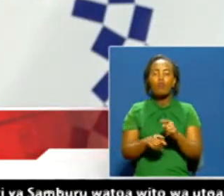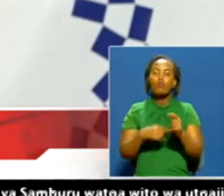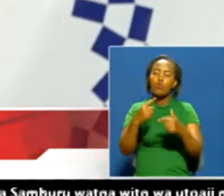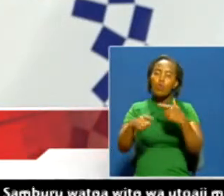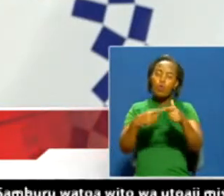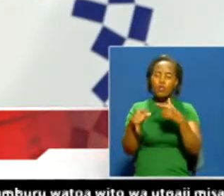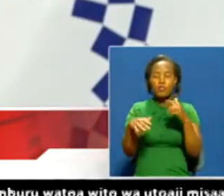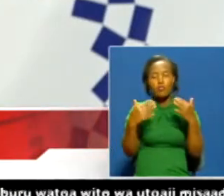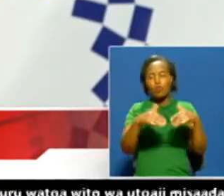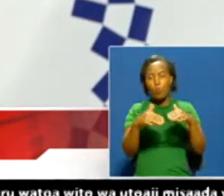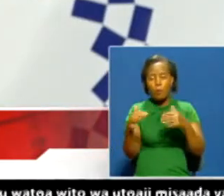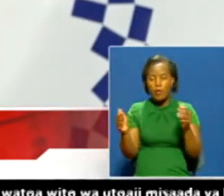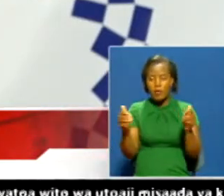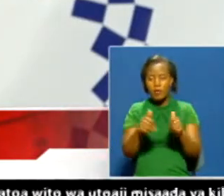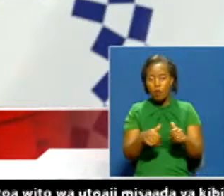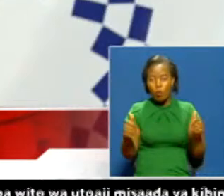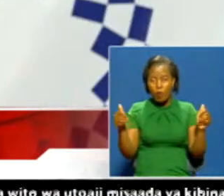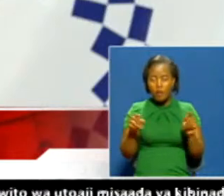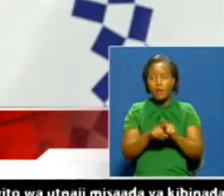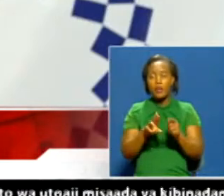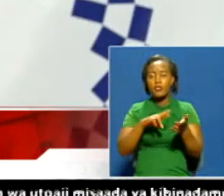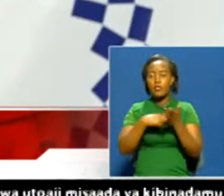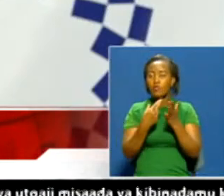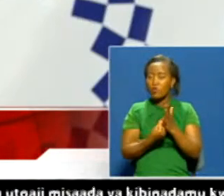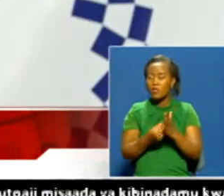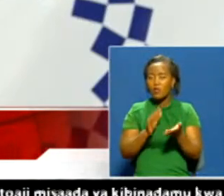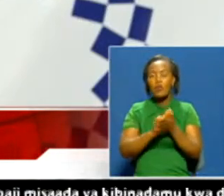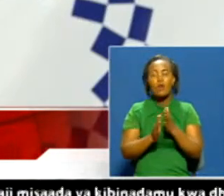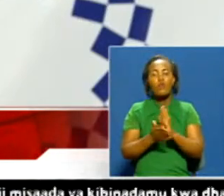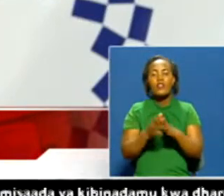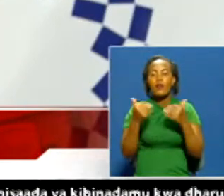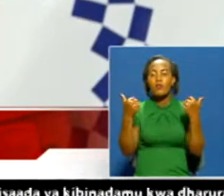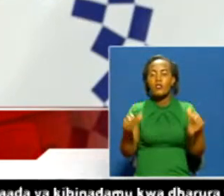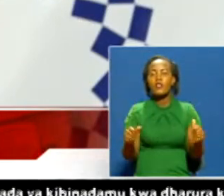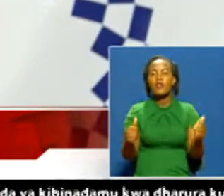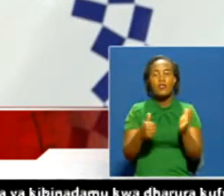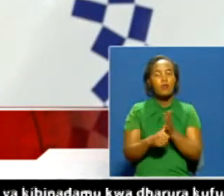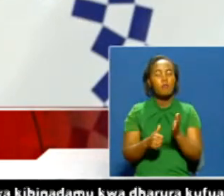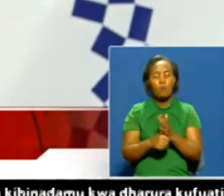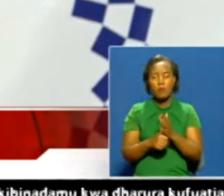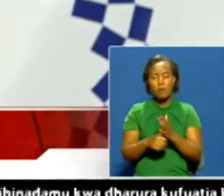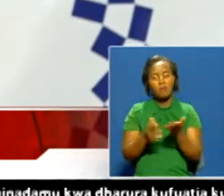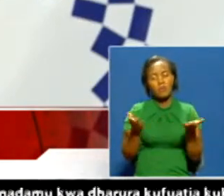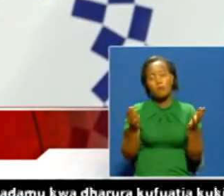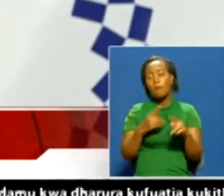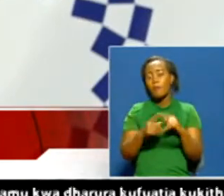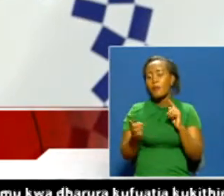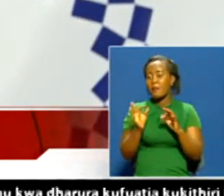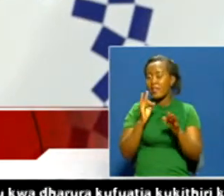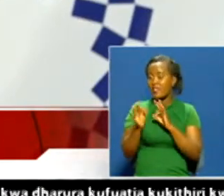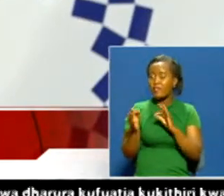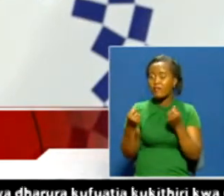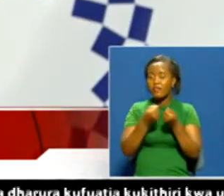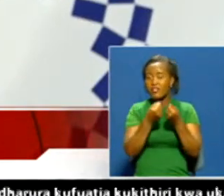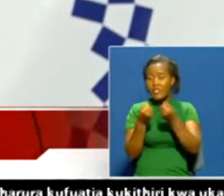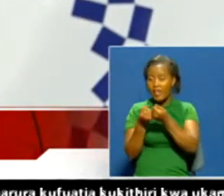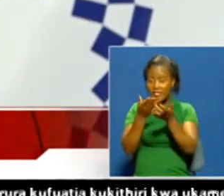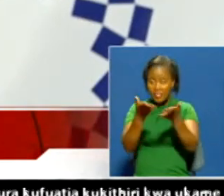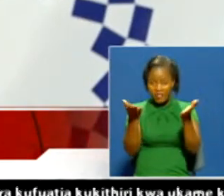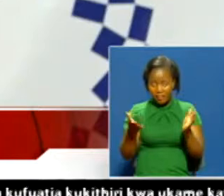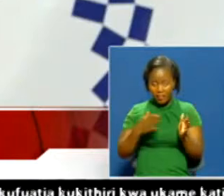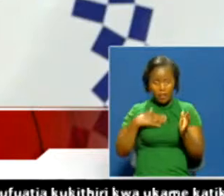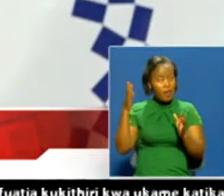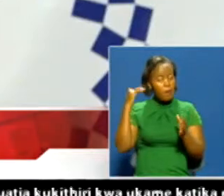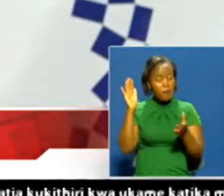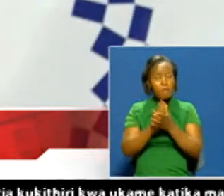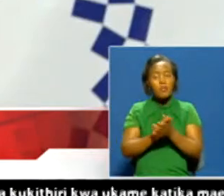us results without any problem, then we will use young ones. But if they will face some problem, I believe that the experienced players